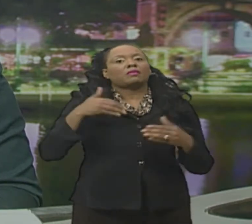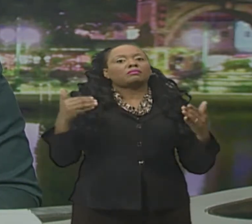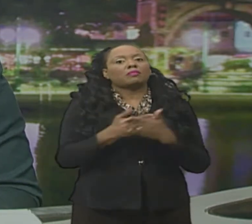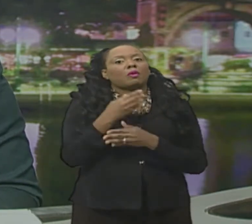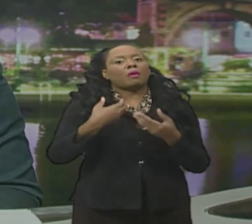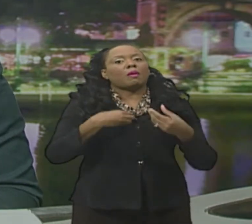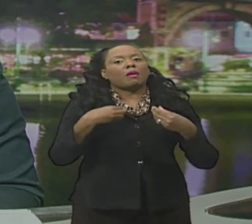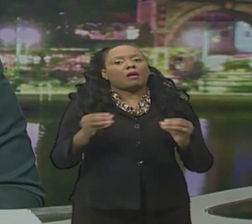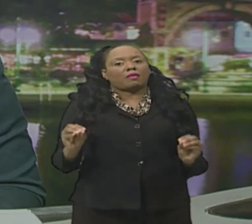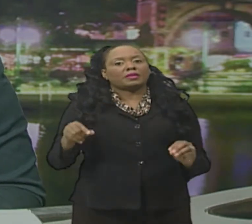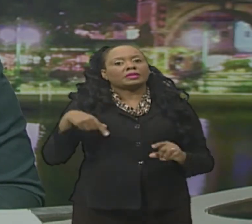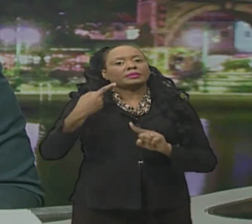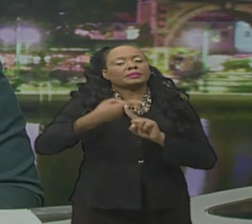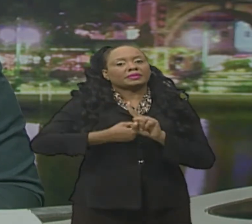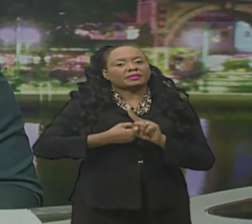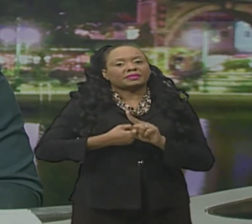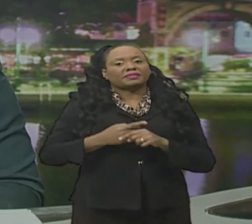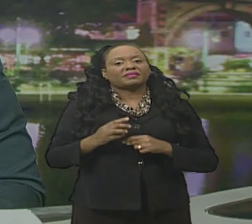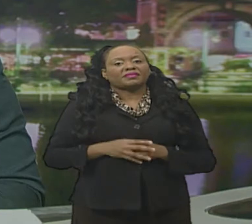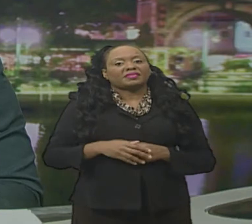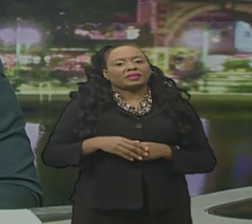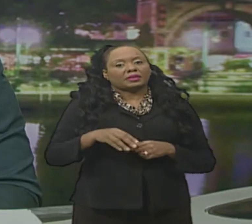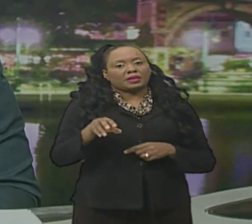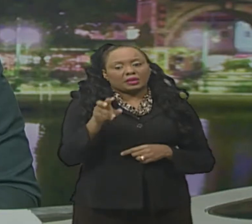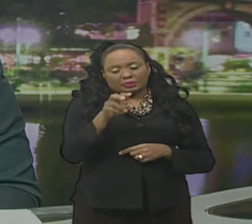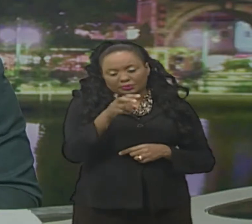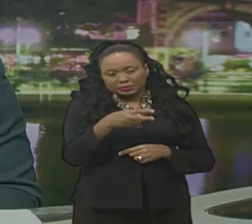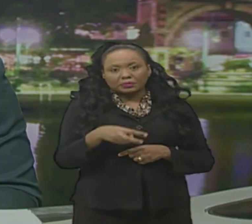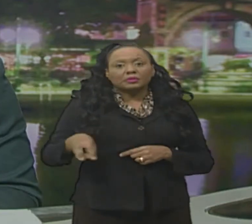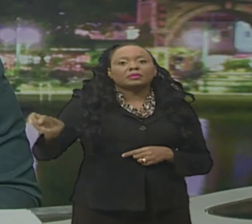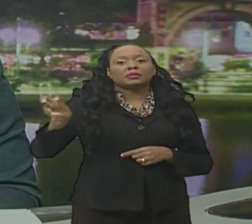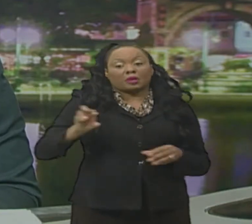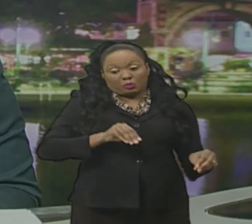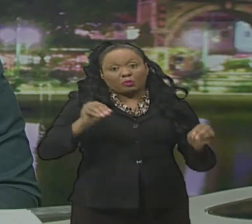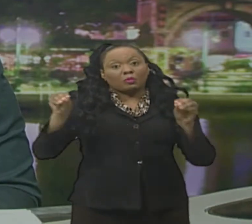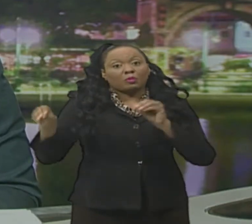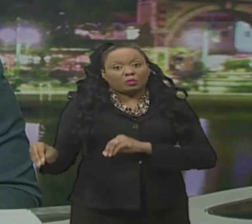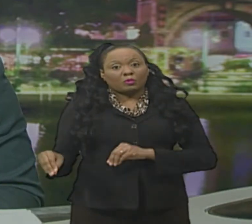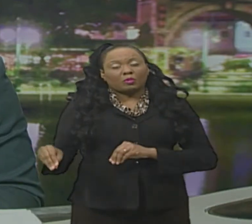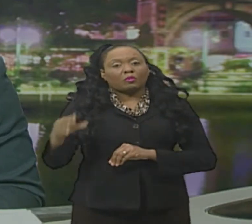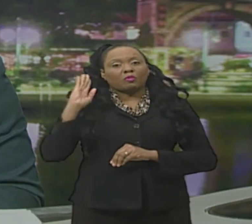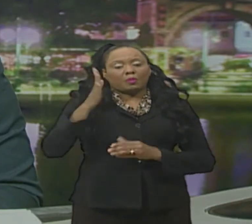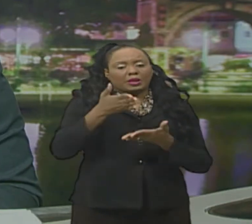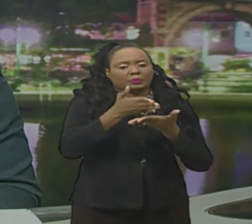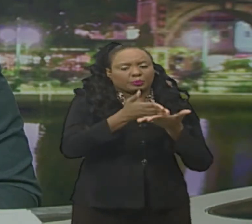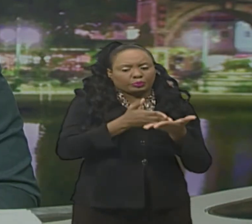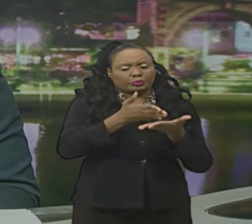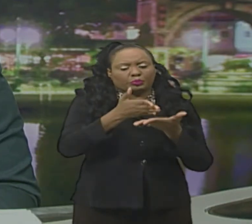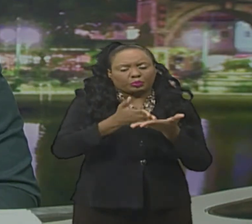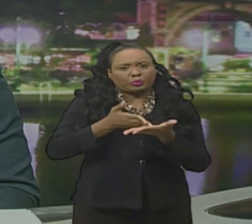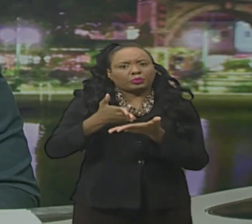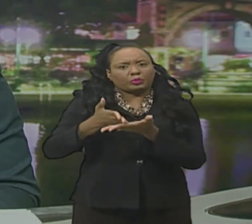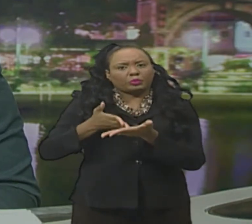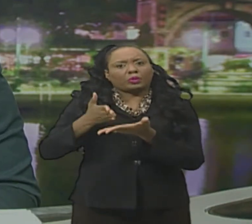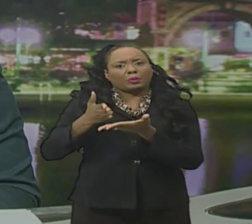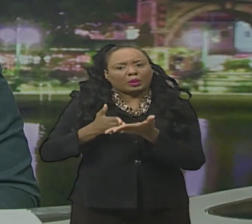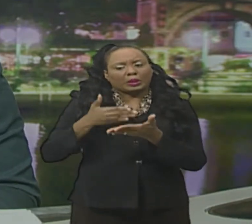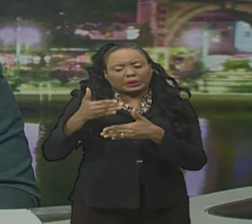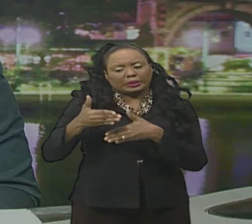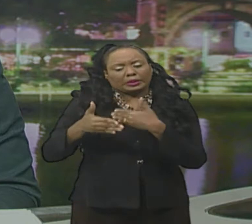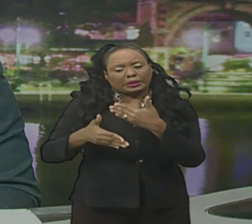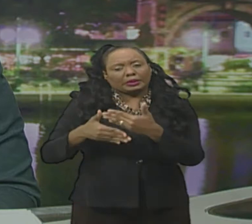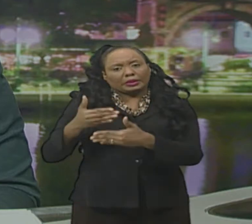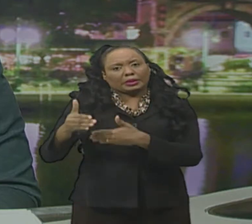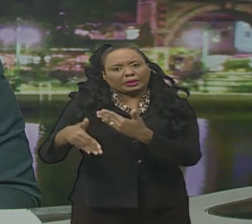Corporate Center this month. Cbc News understands the relocation will be conducted in phases. General Secretary of the National Union of